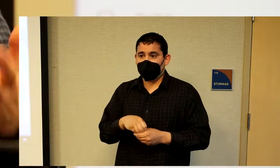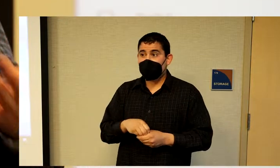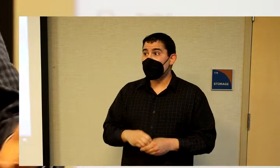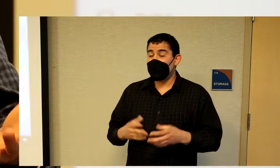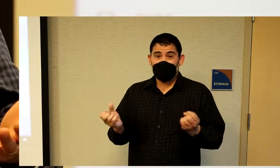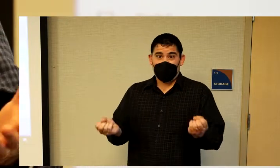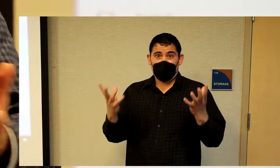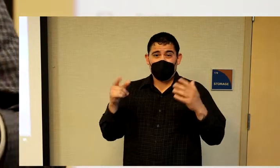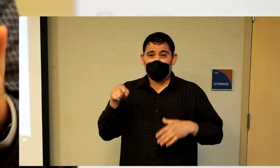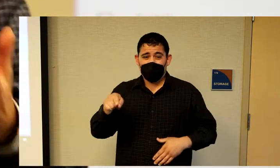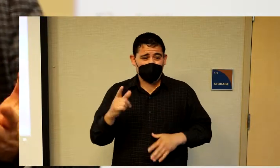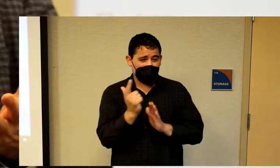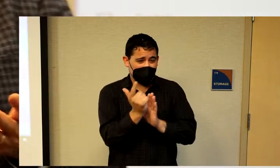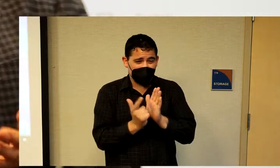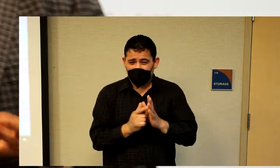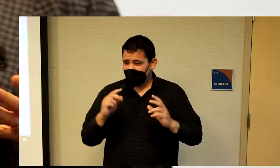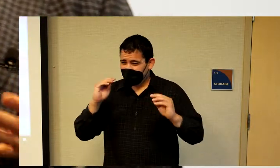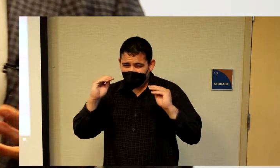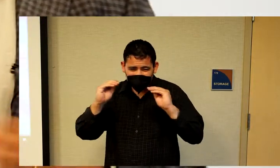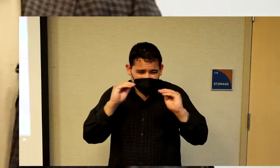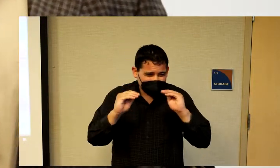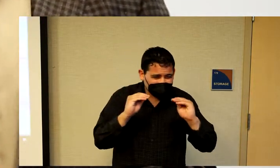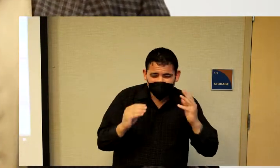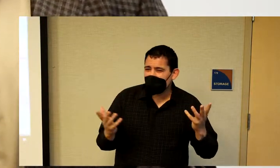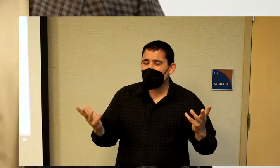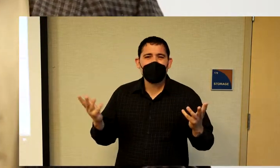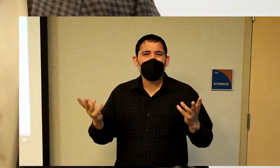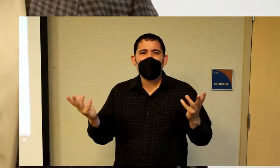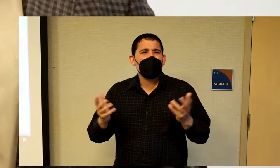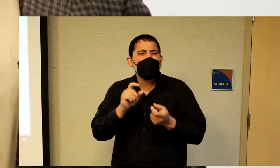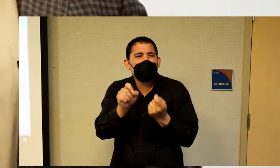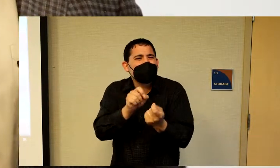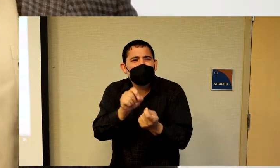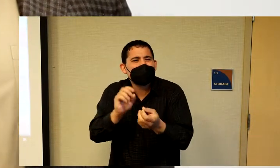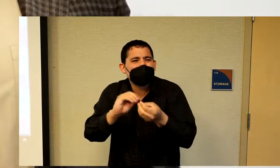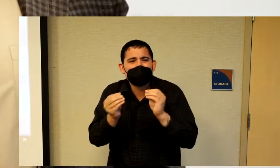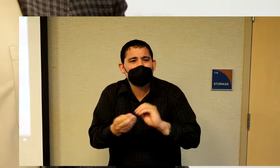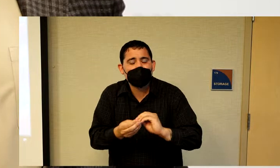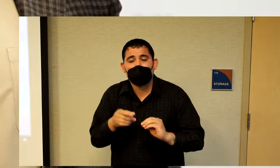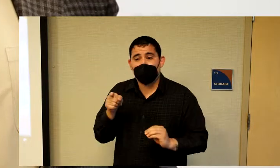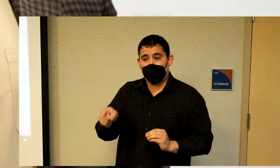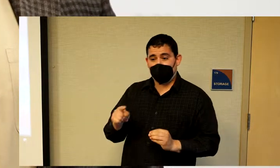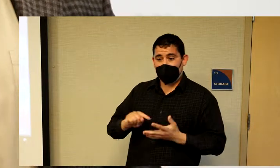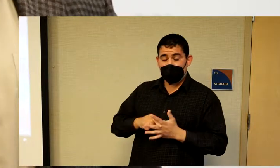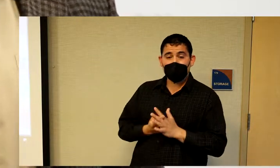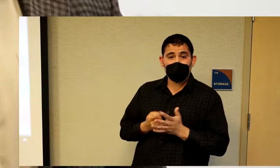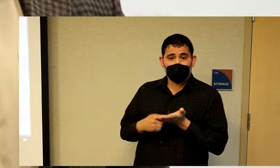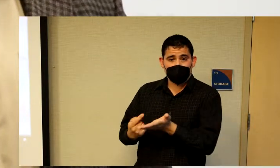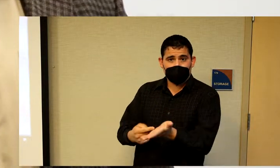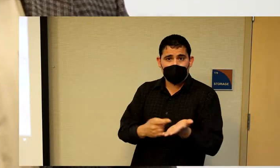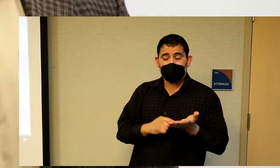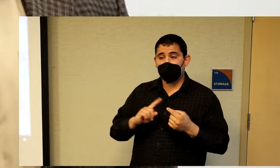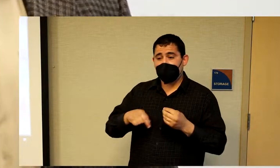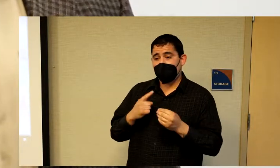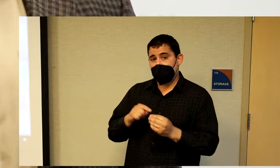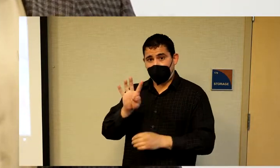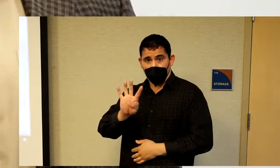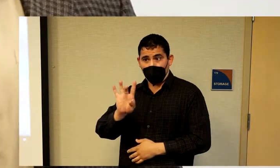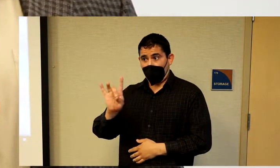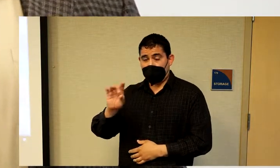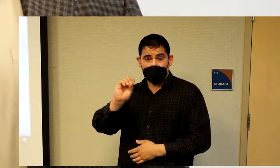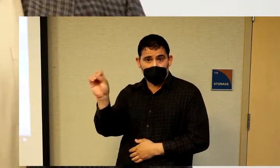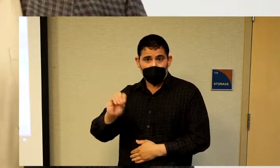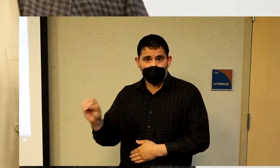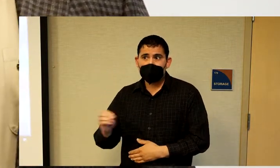past over what is the number, because it's a sampling. And so when you start talking about is 48% has a pretty good chance